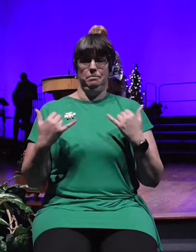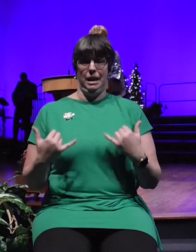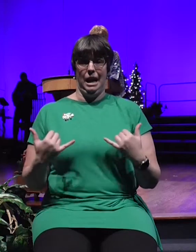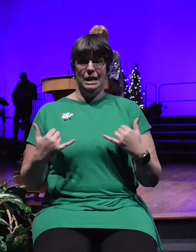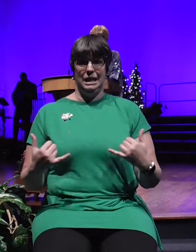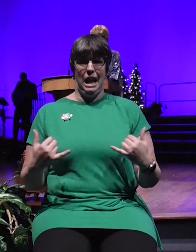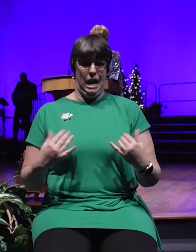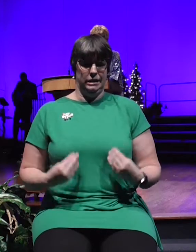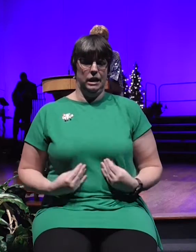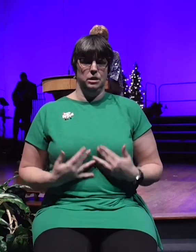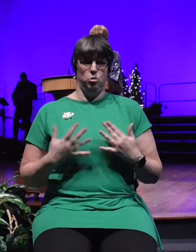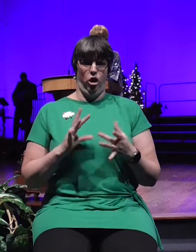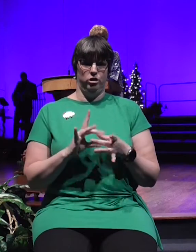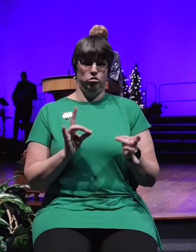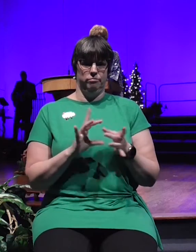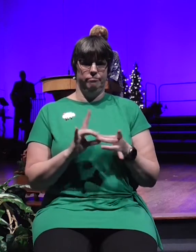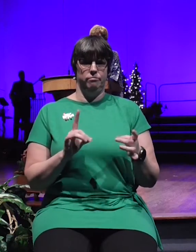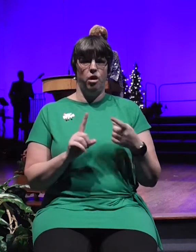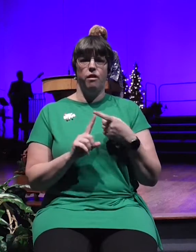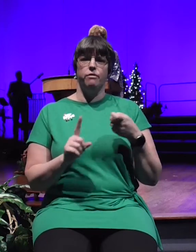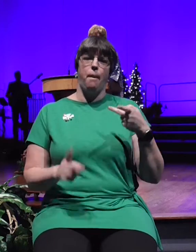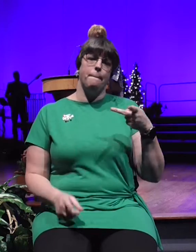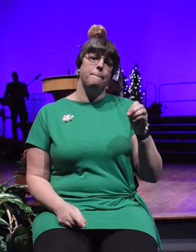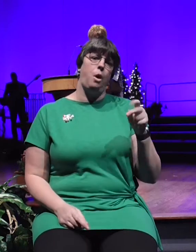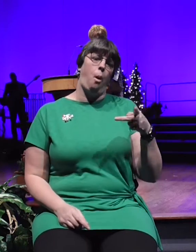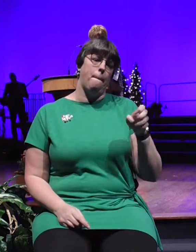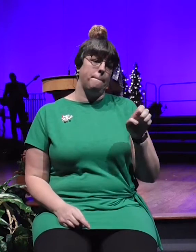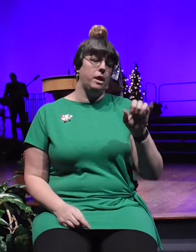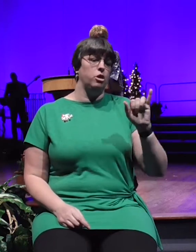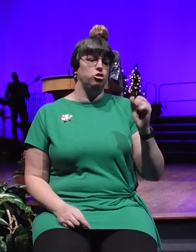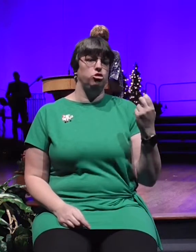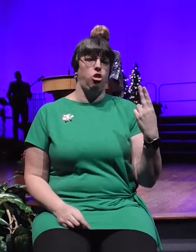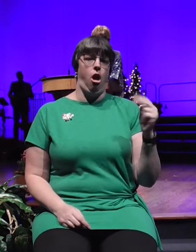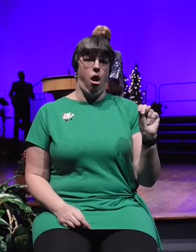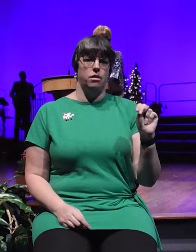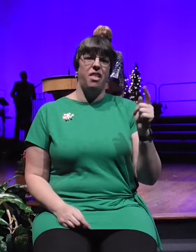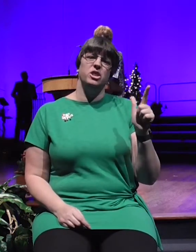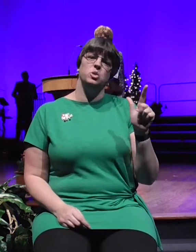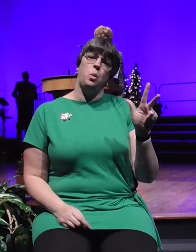Today's inspirational thoughts come from Pope John the 23rd.